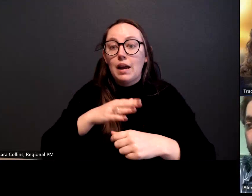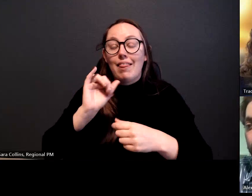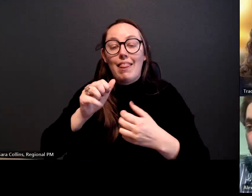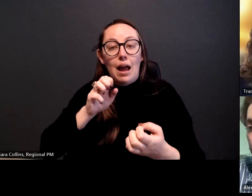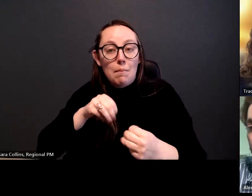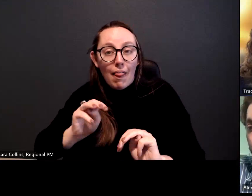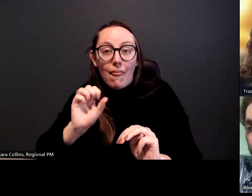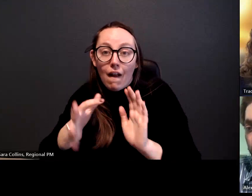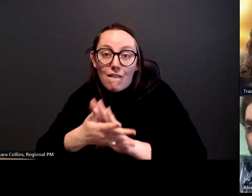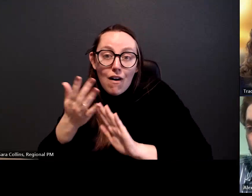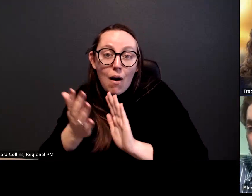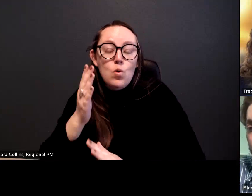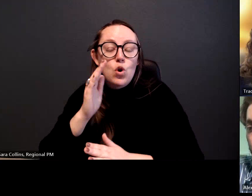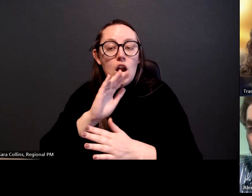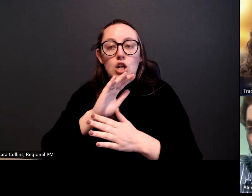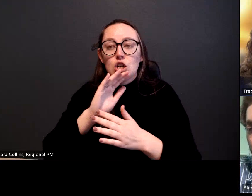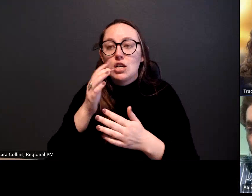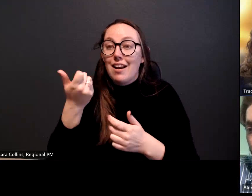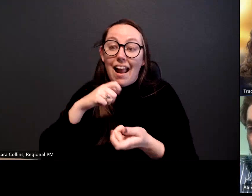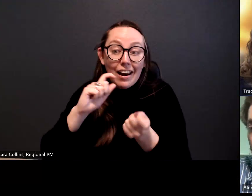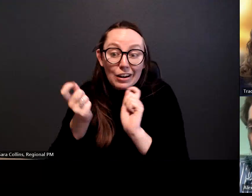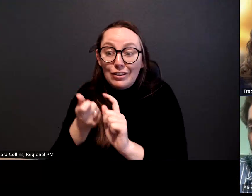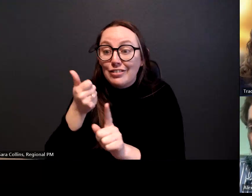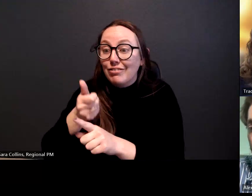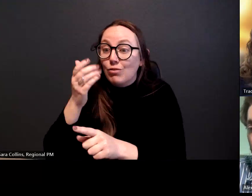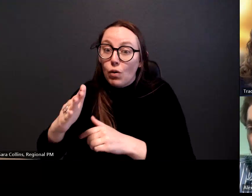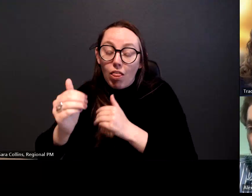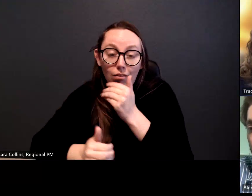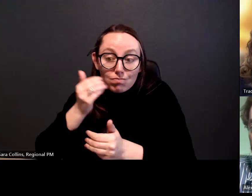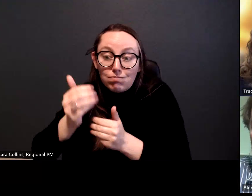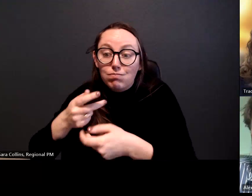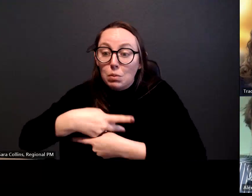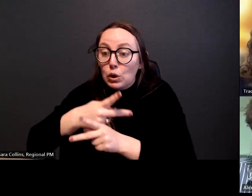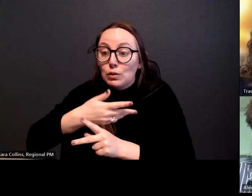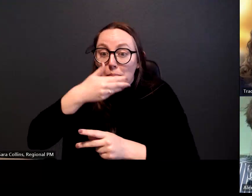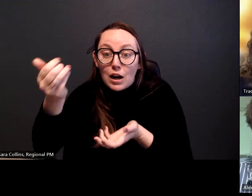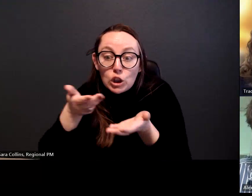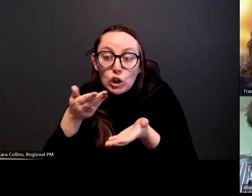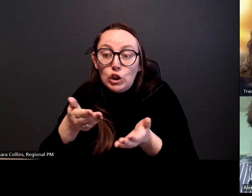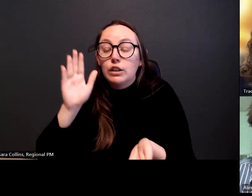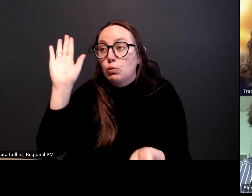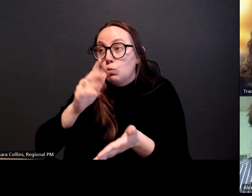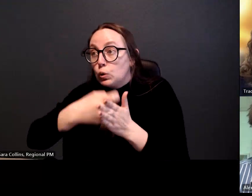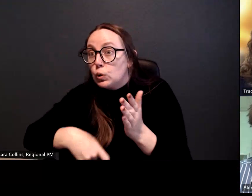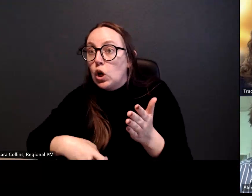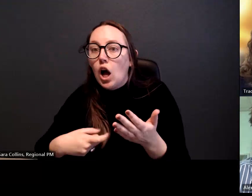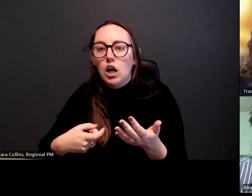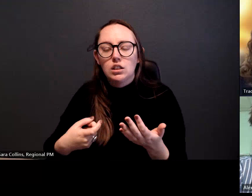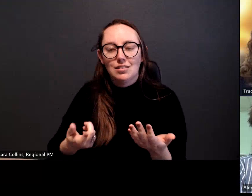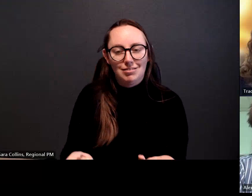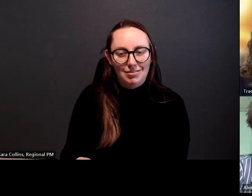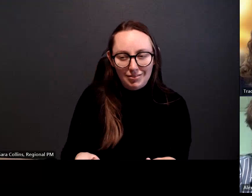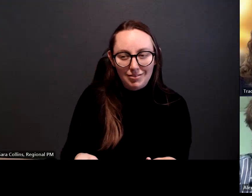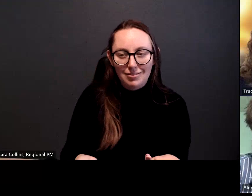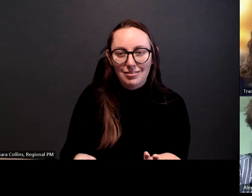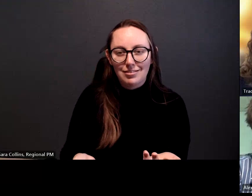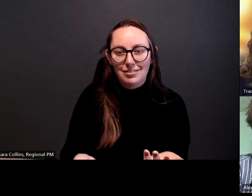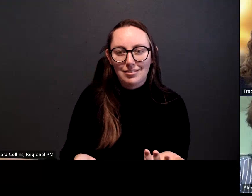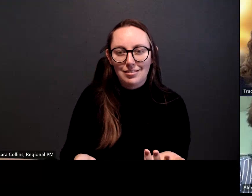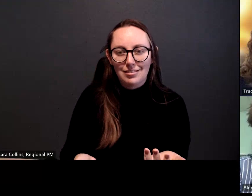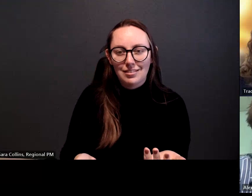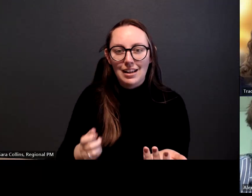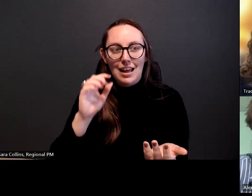operation, and any changes that will produce better service or reduce costs. Those are things that this contractor